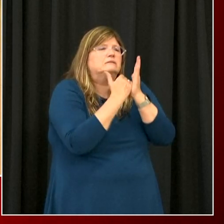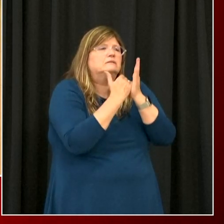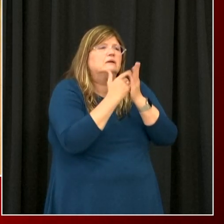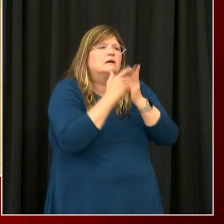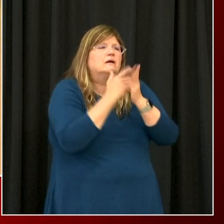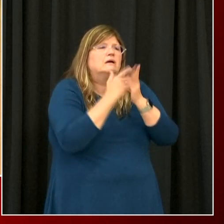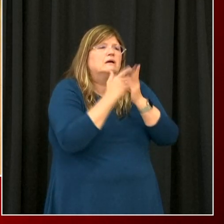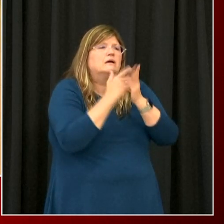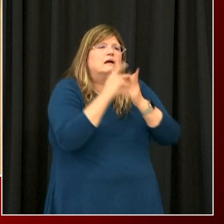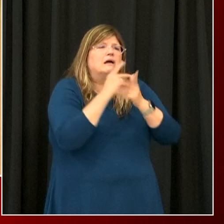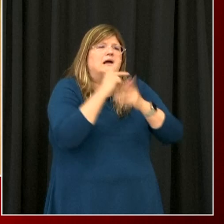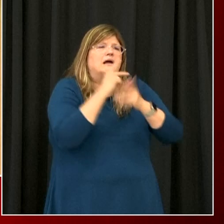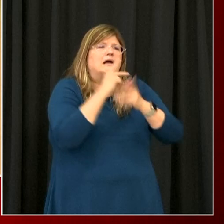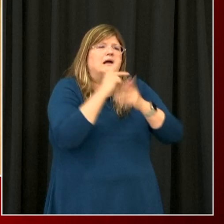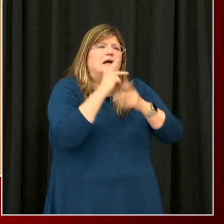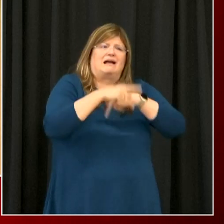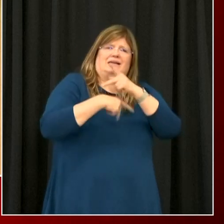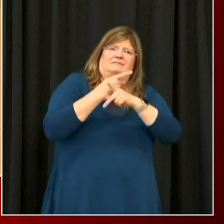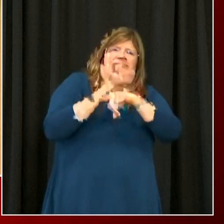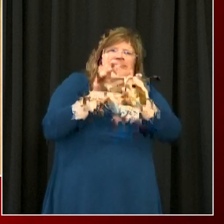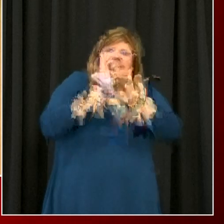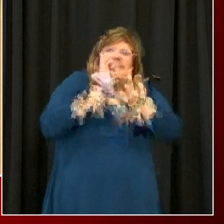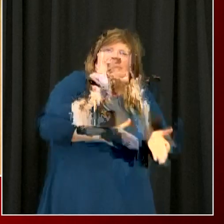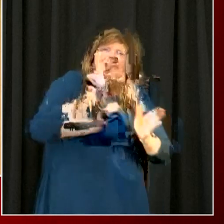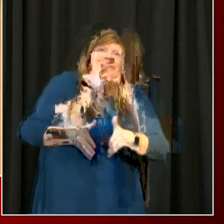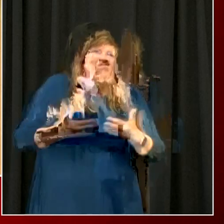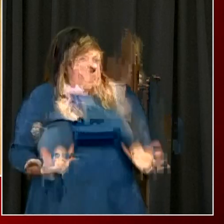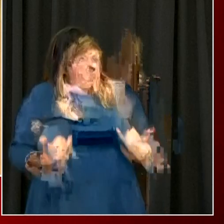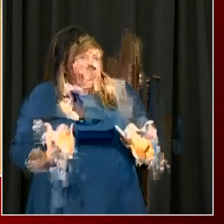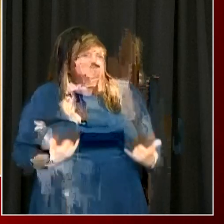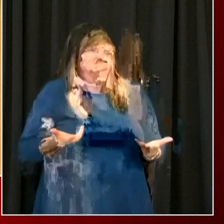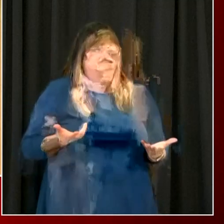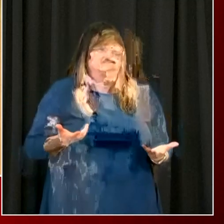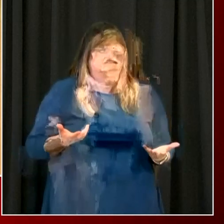question. And we recognized